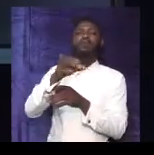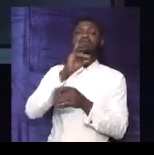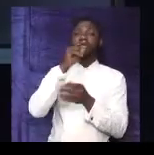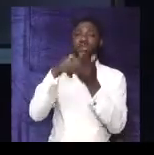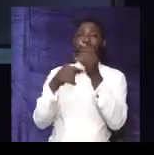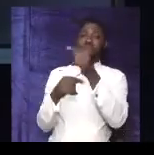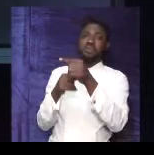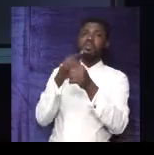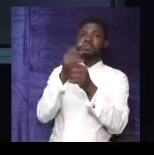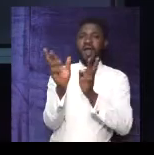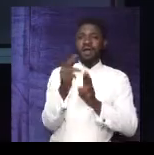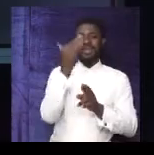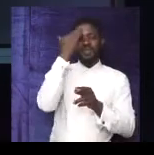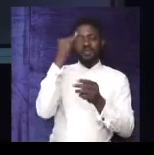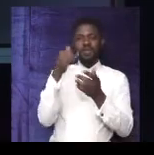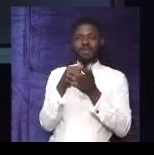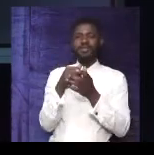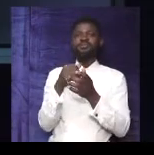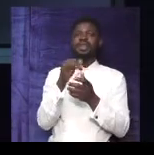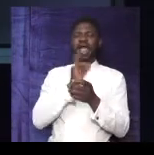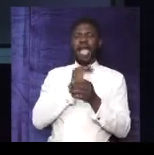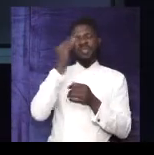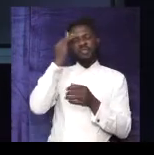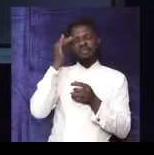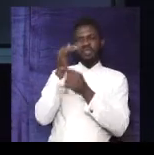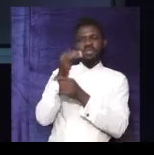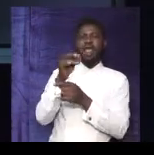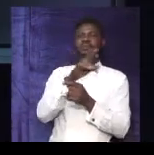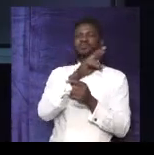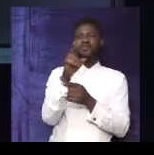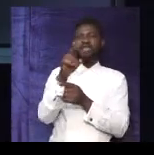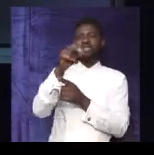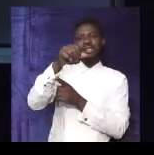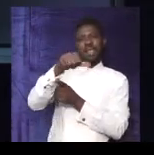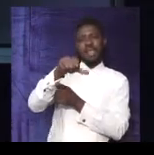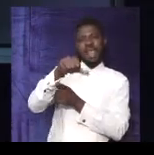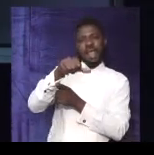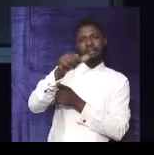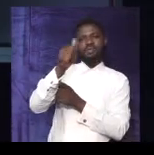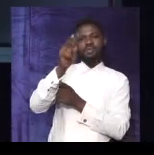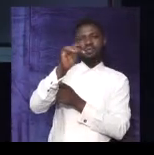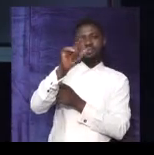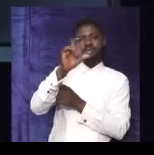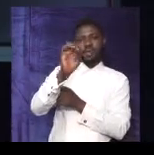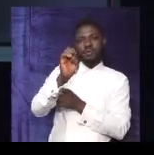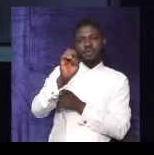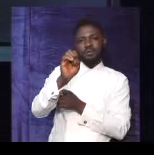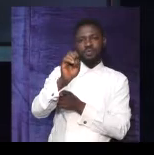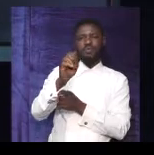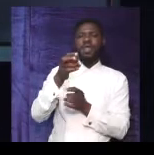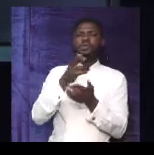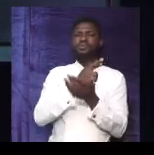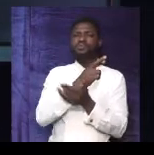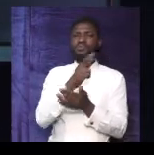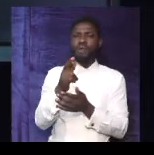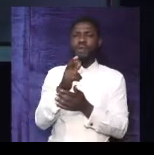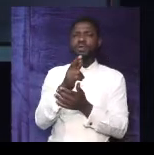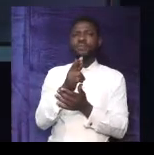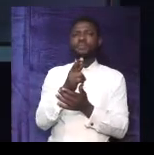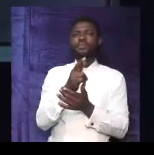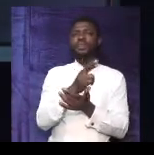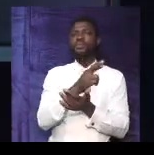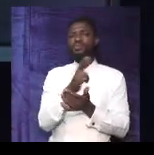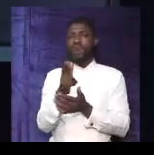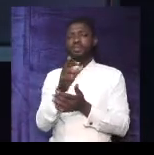this? You already know it. I can hear some of you saying, oh, I know this one, it's a right angle. Yes, you're right, it's a right angle.